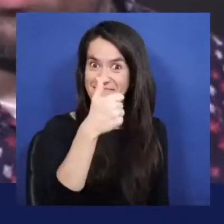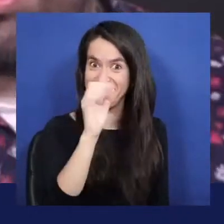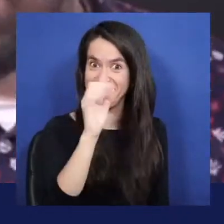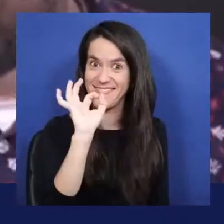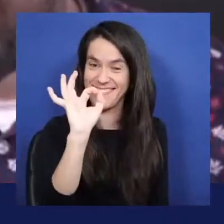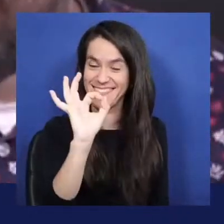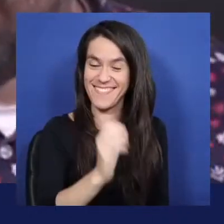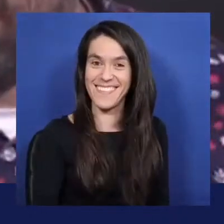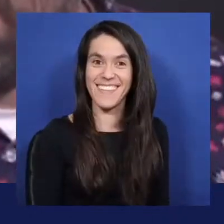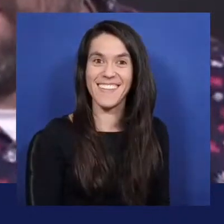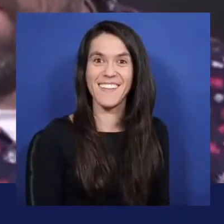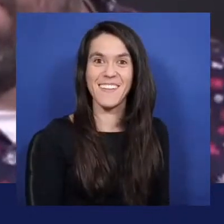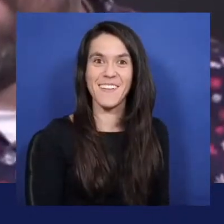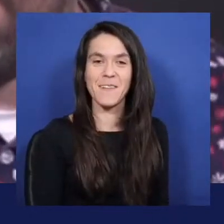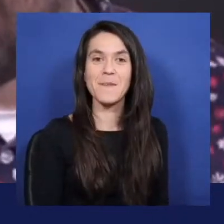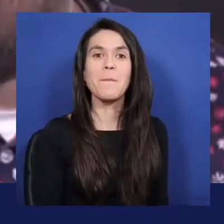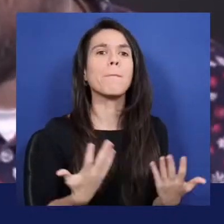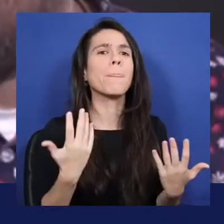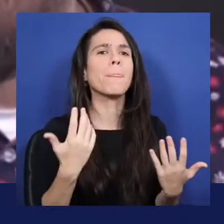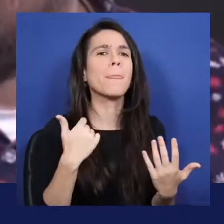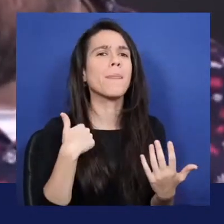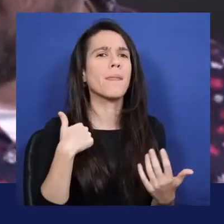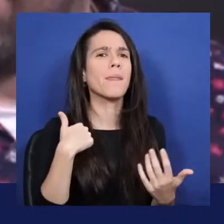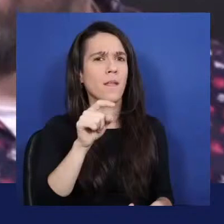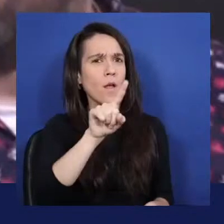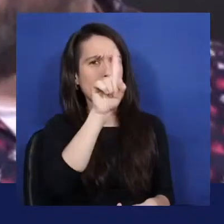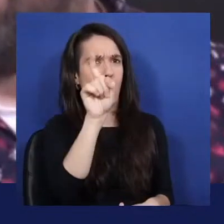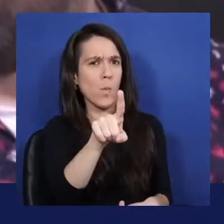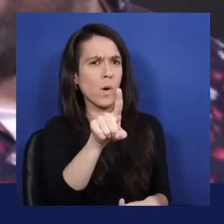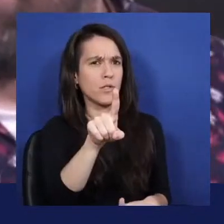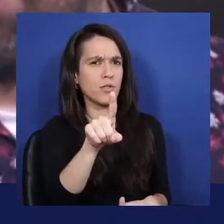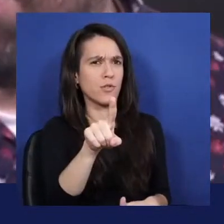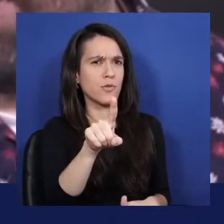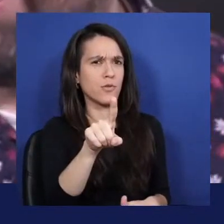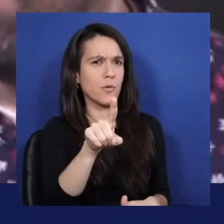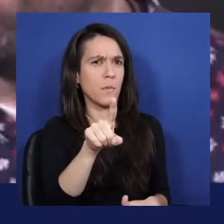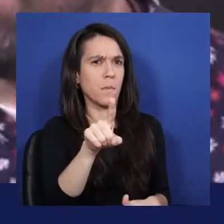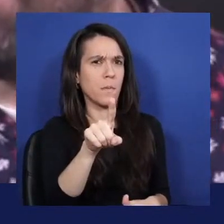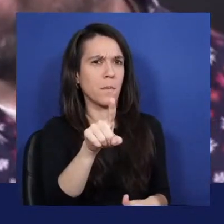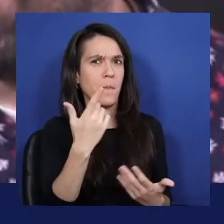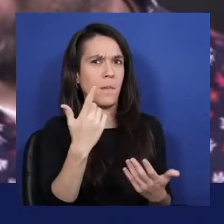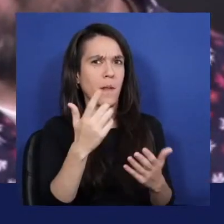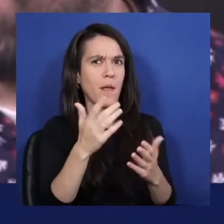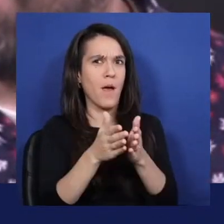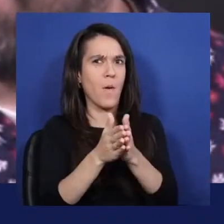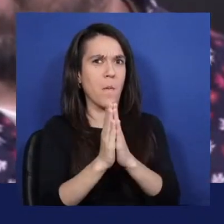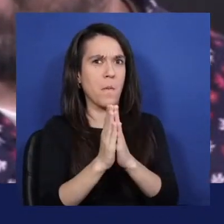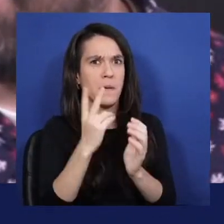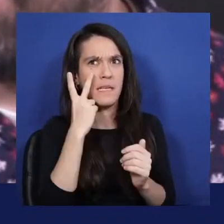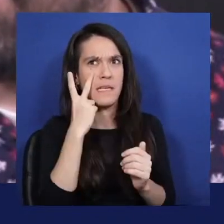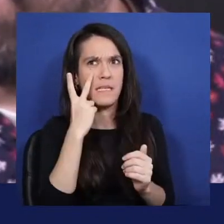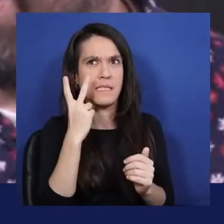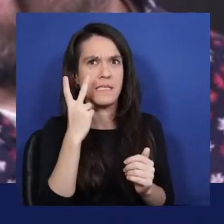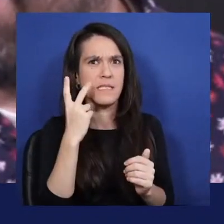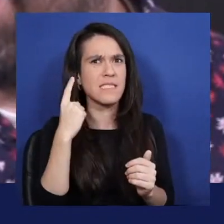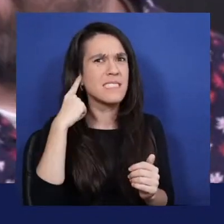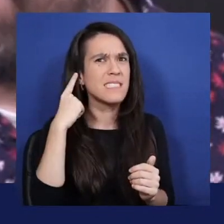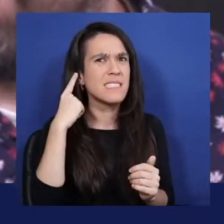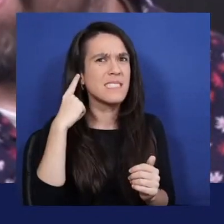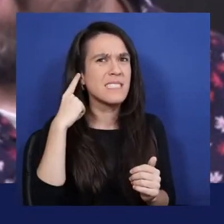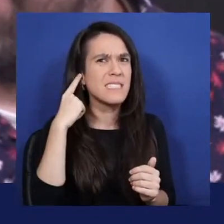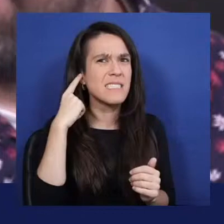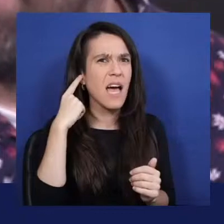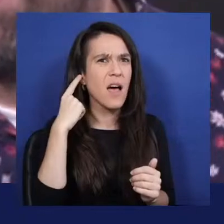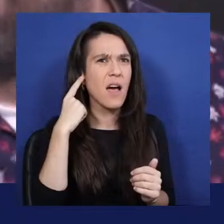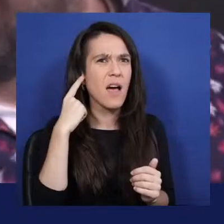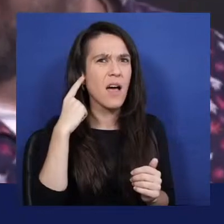So here's another question for you, and hopefully you can hear me. Everyone was saying they could hear the air in my room. I see this sounds bad, and now I'm